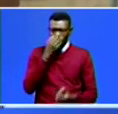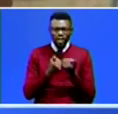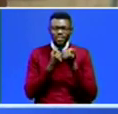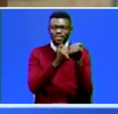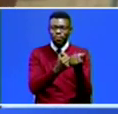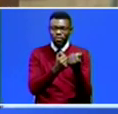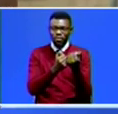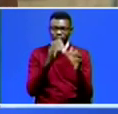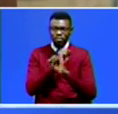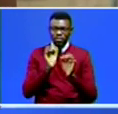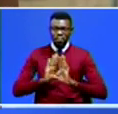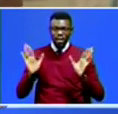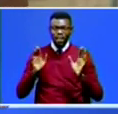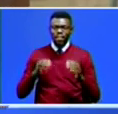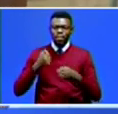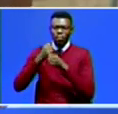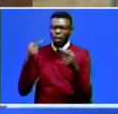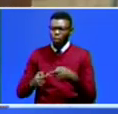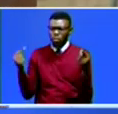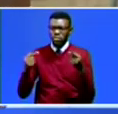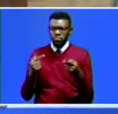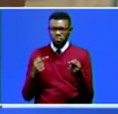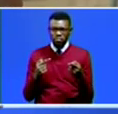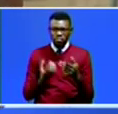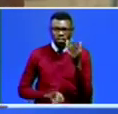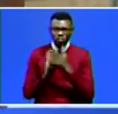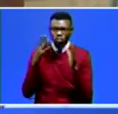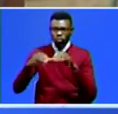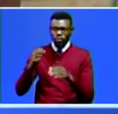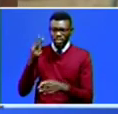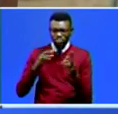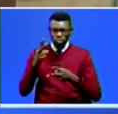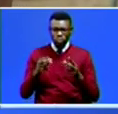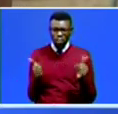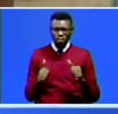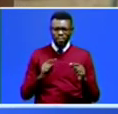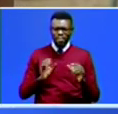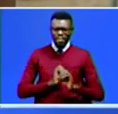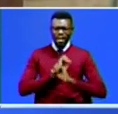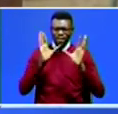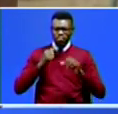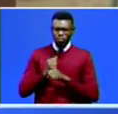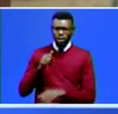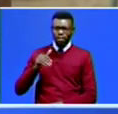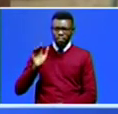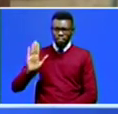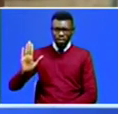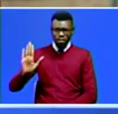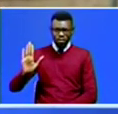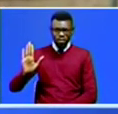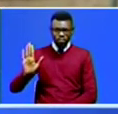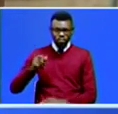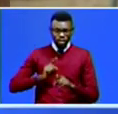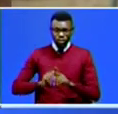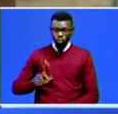So there is nothing, he's not out there in the opposition to start now doing formations for 2022. Yet it is very clear for him that after